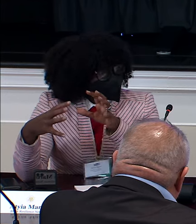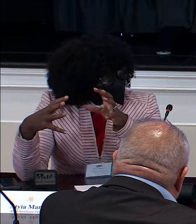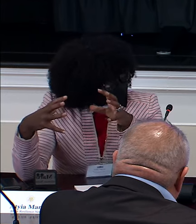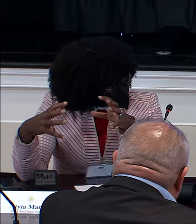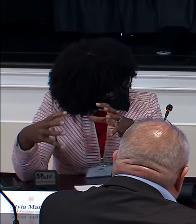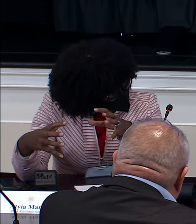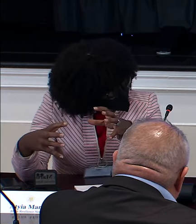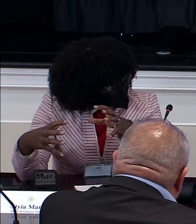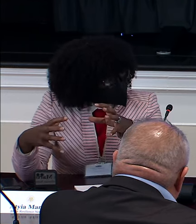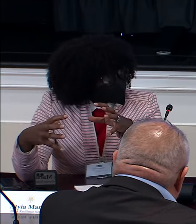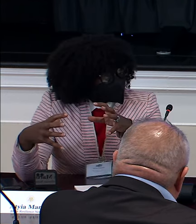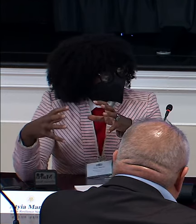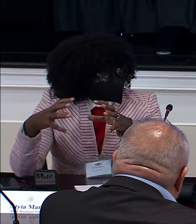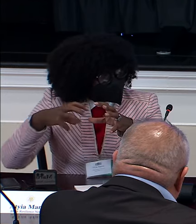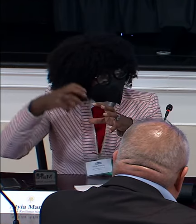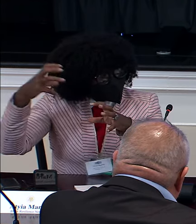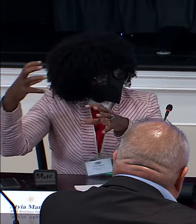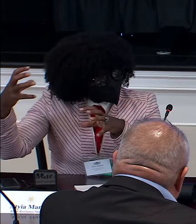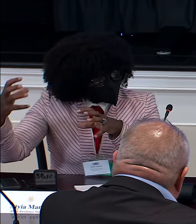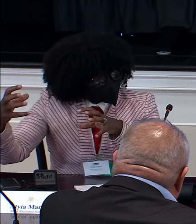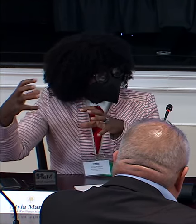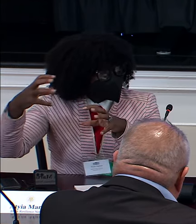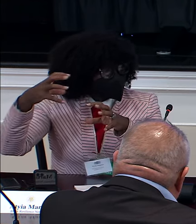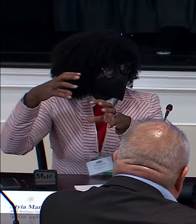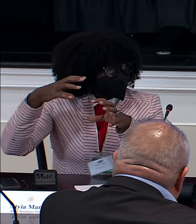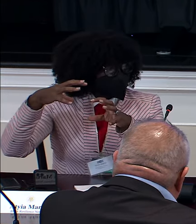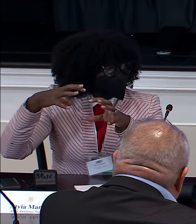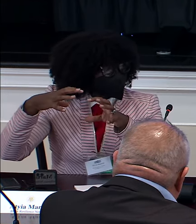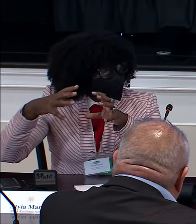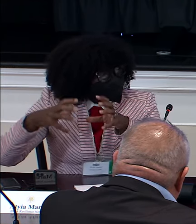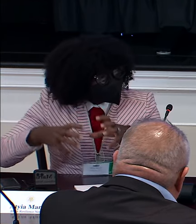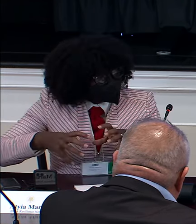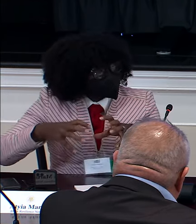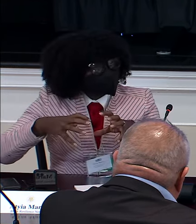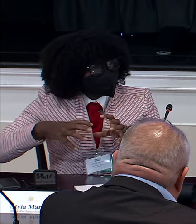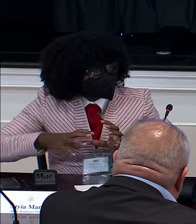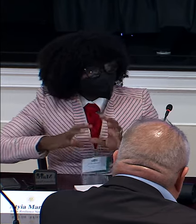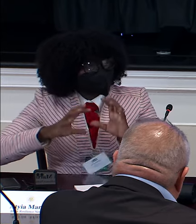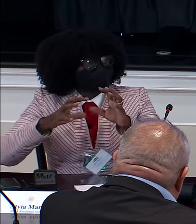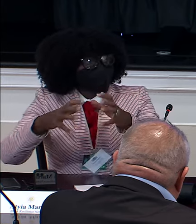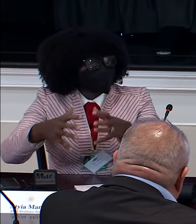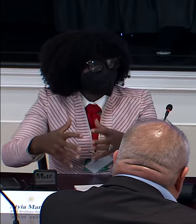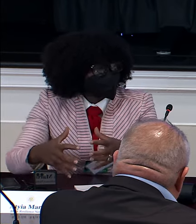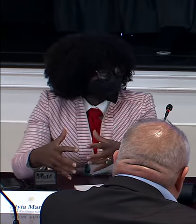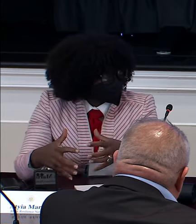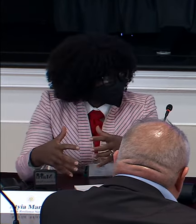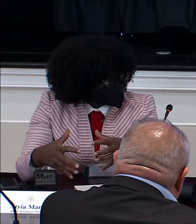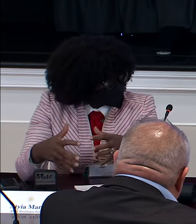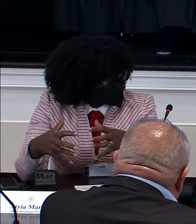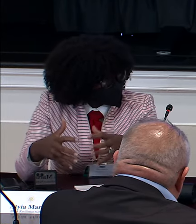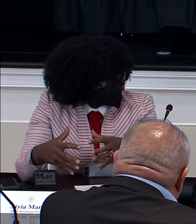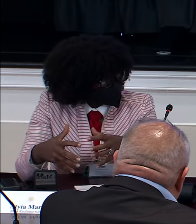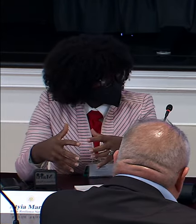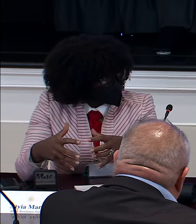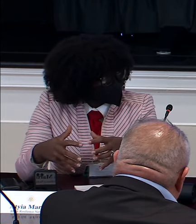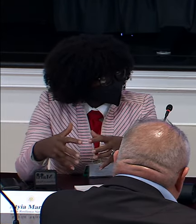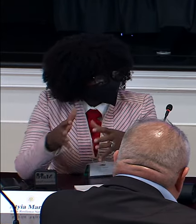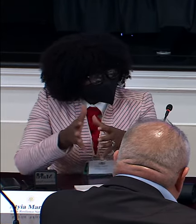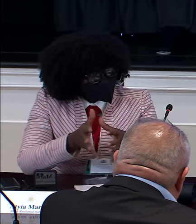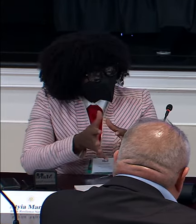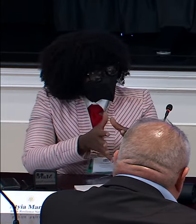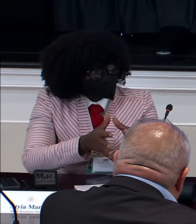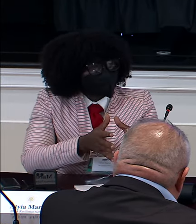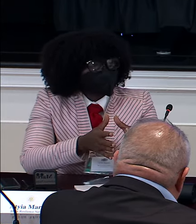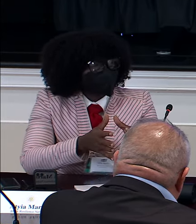for recovery and how it relates to resilience and resources that can actually be invested in communities.